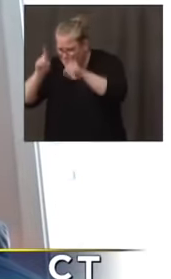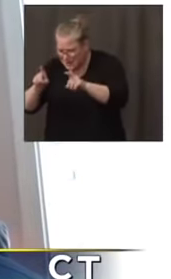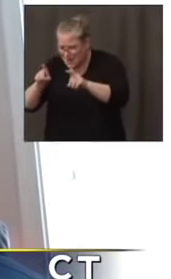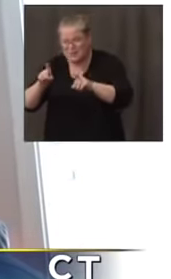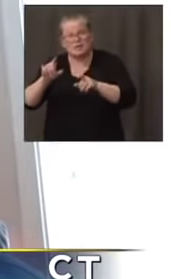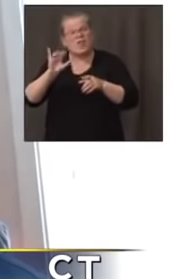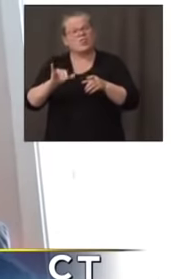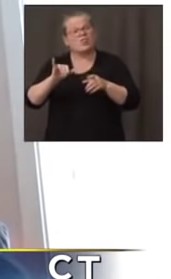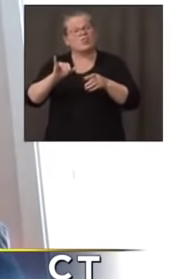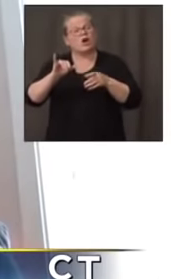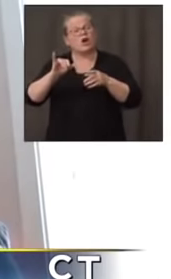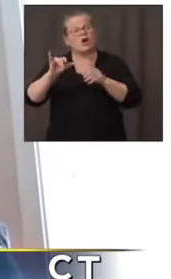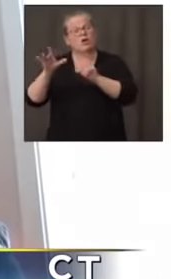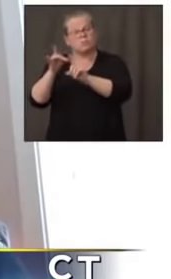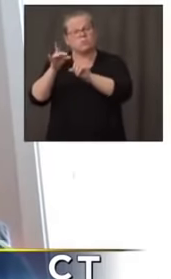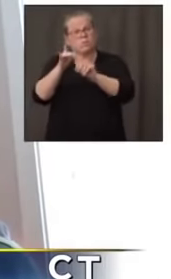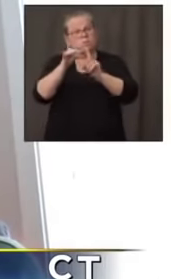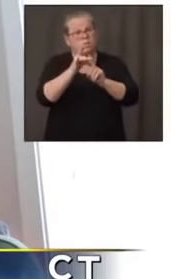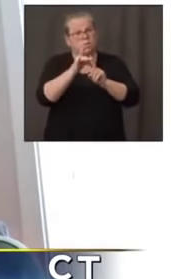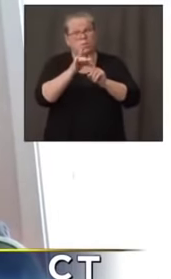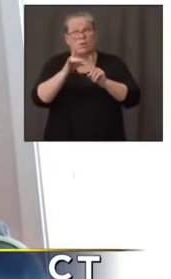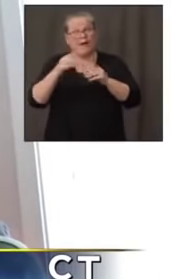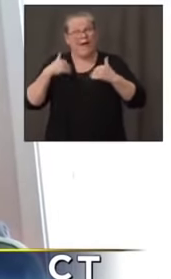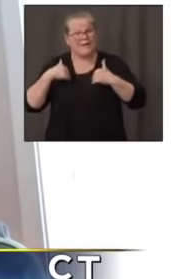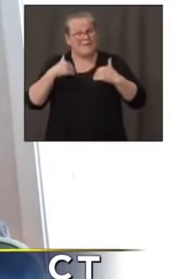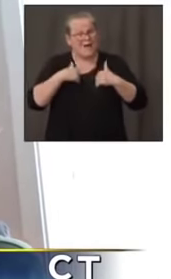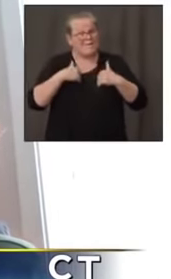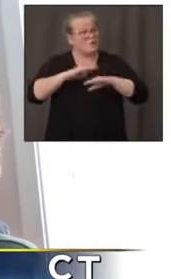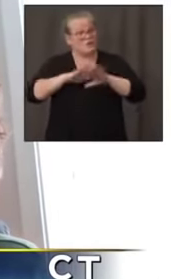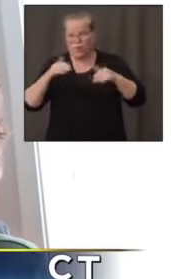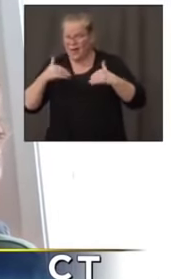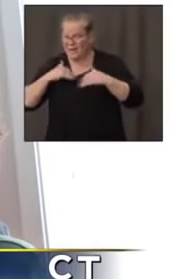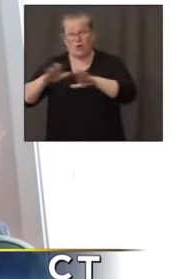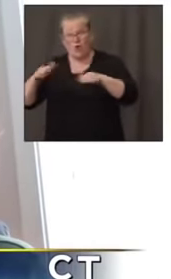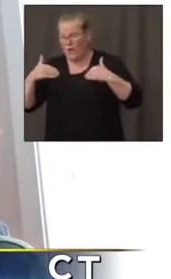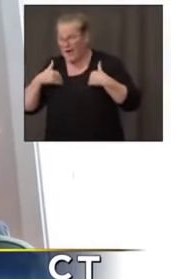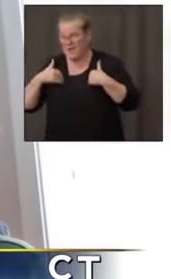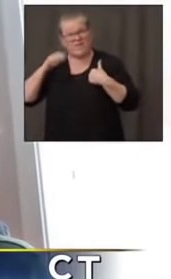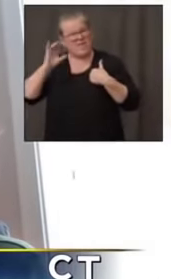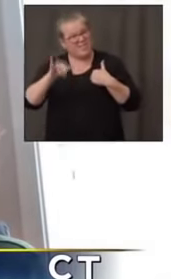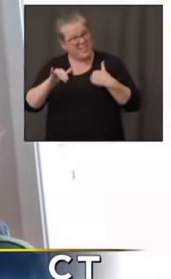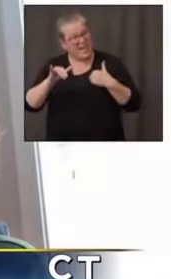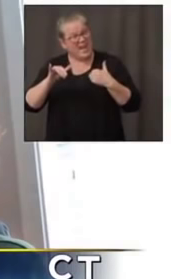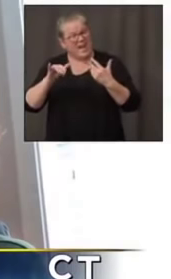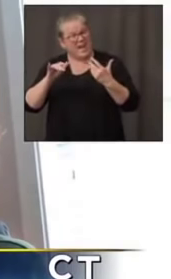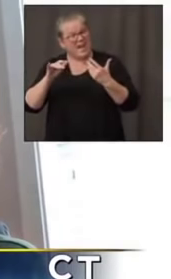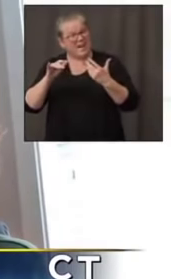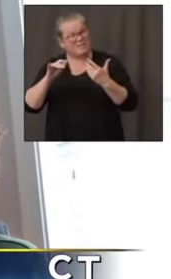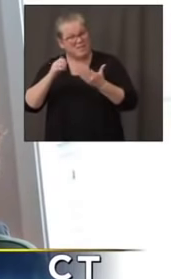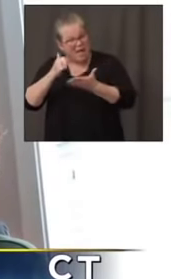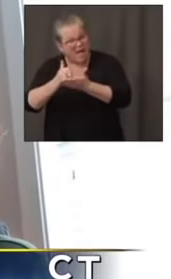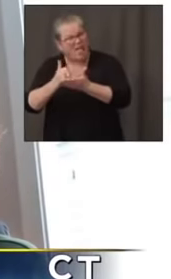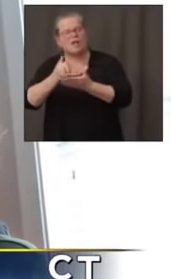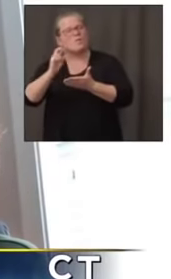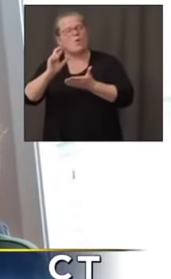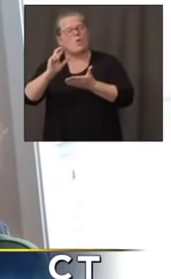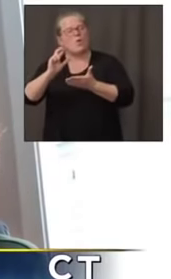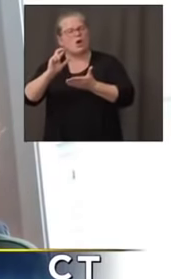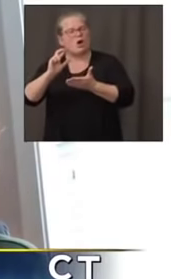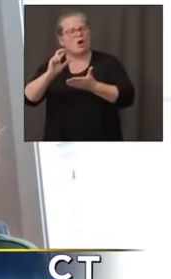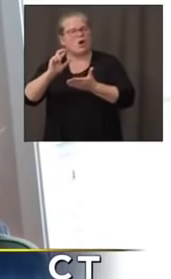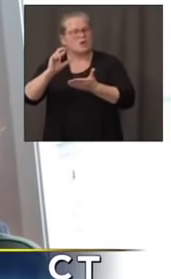So the states that are seeing real challenges in interpreting their test positivity rate are states that